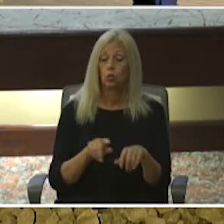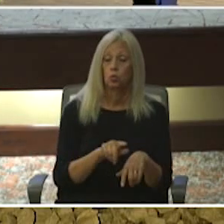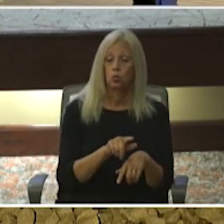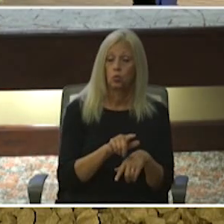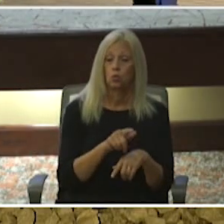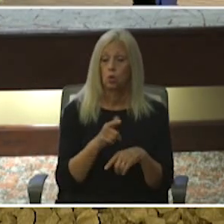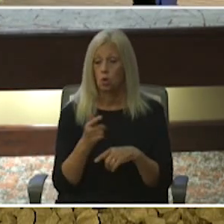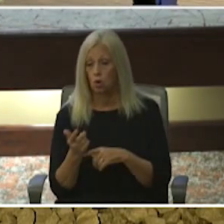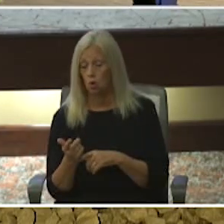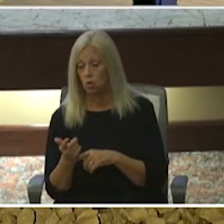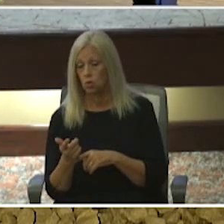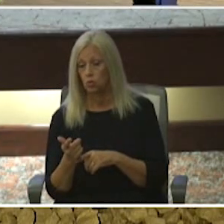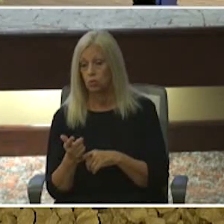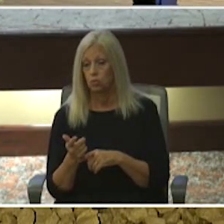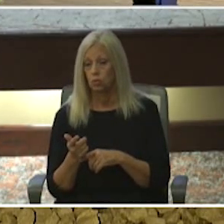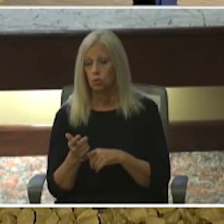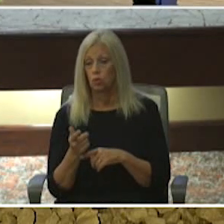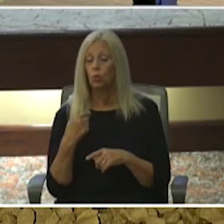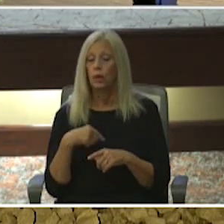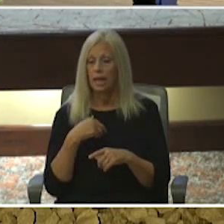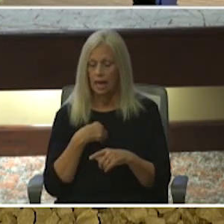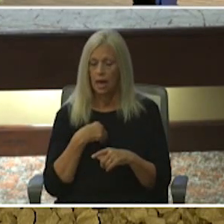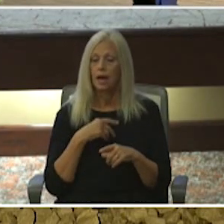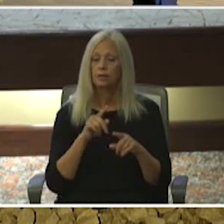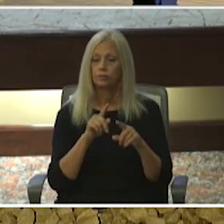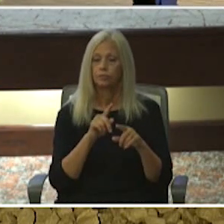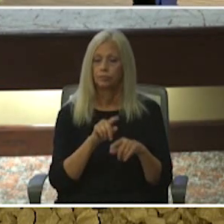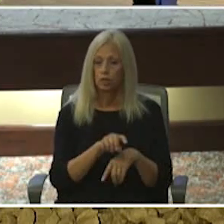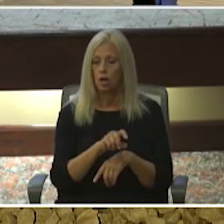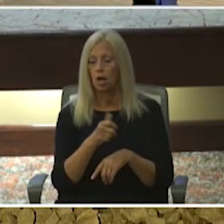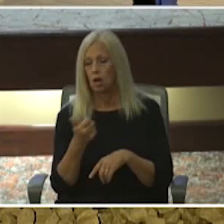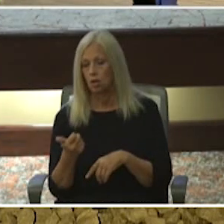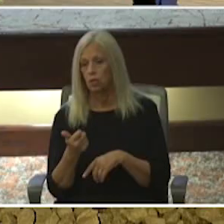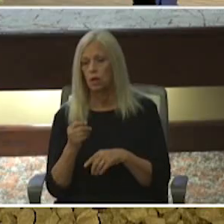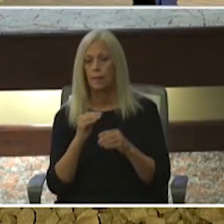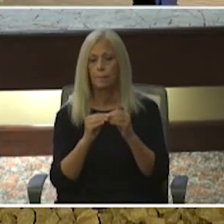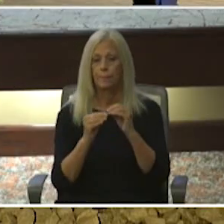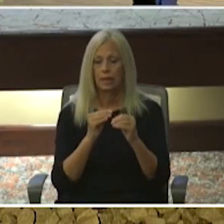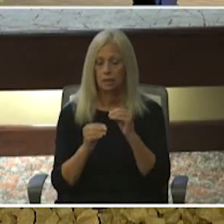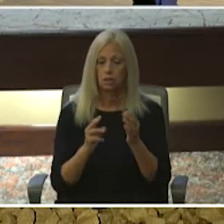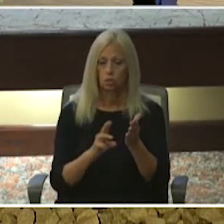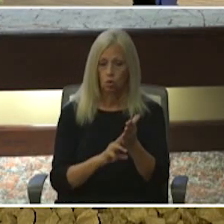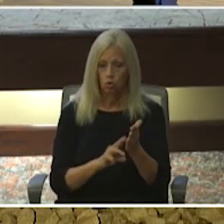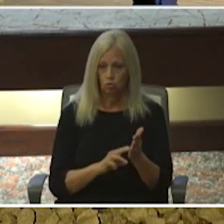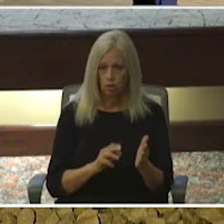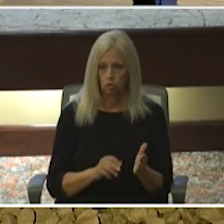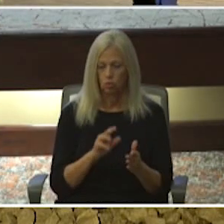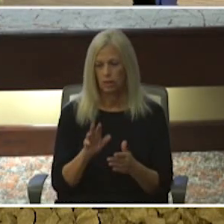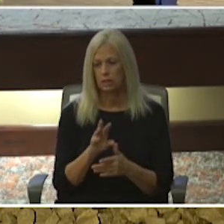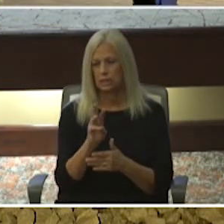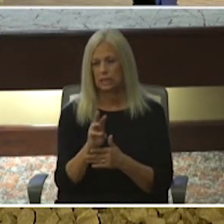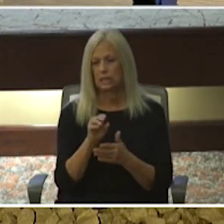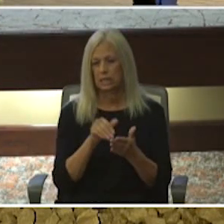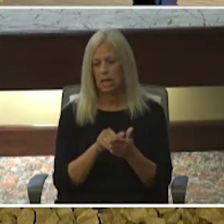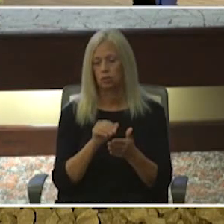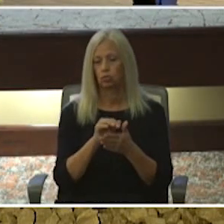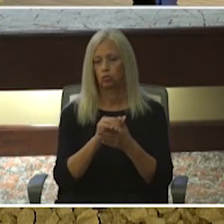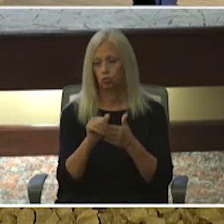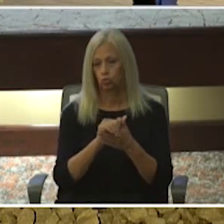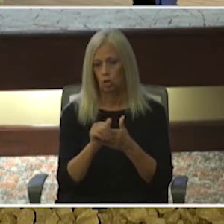some. We did have some alternates. One was a maintenance contract. We thought it was very reasonable, about $6,000 a year to come